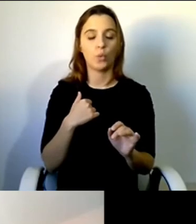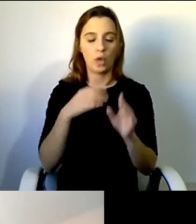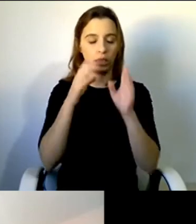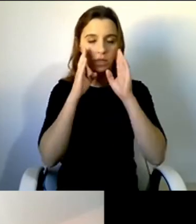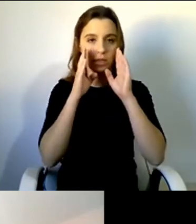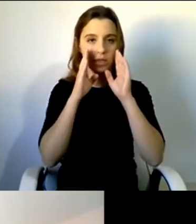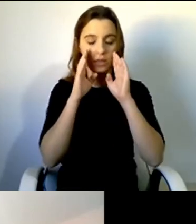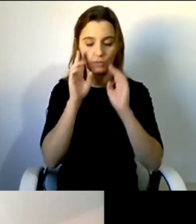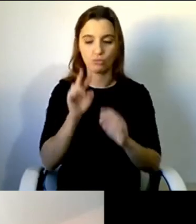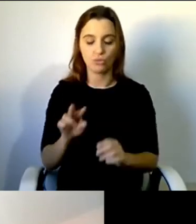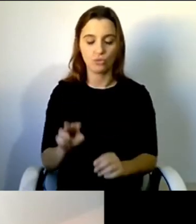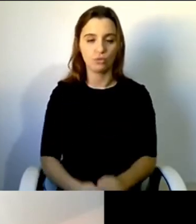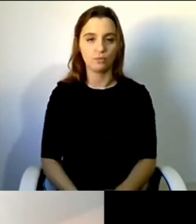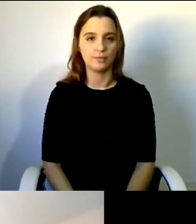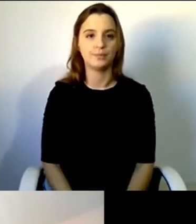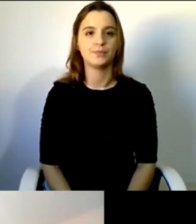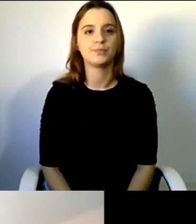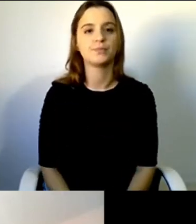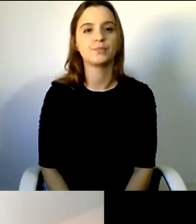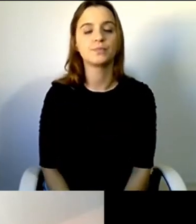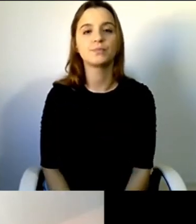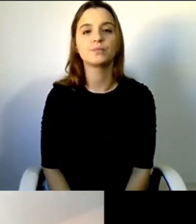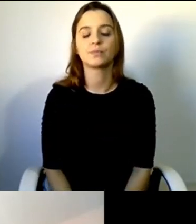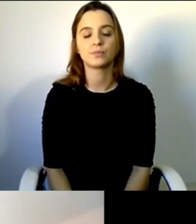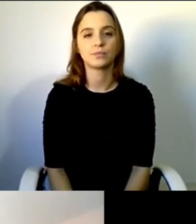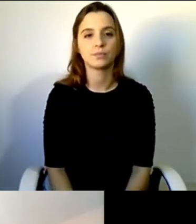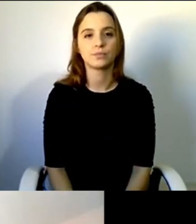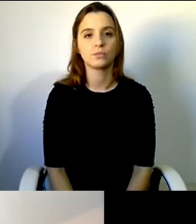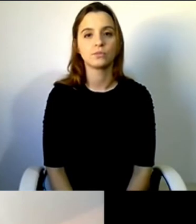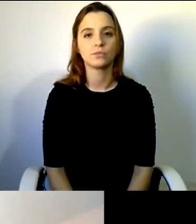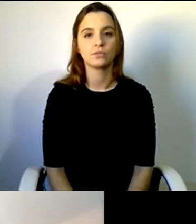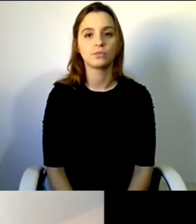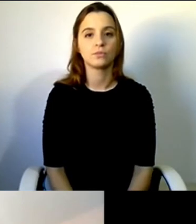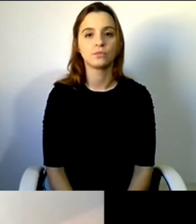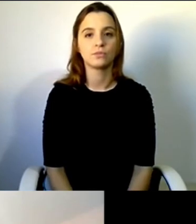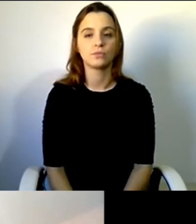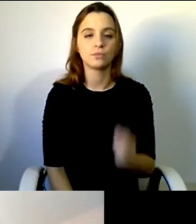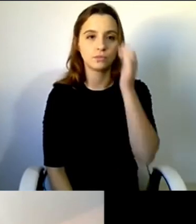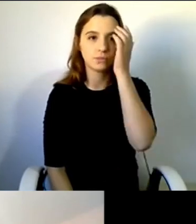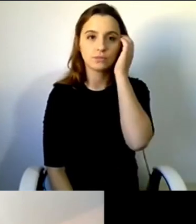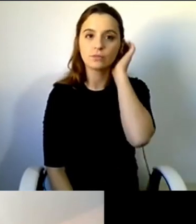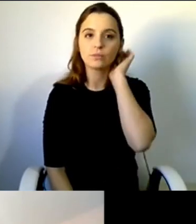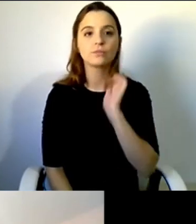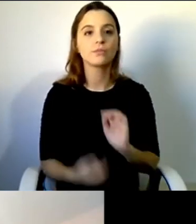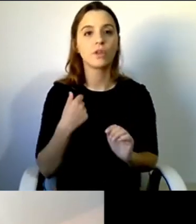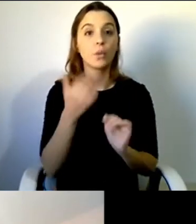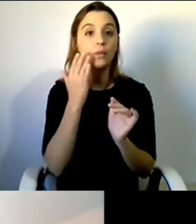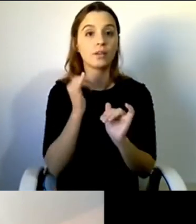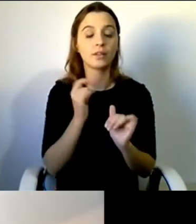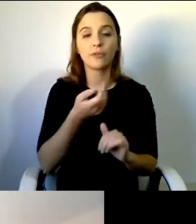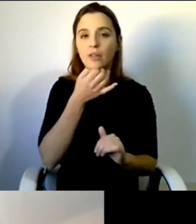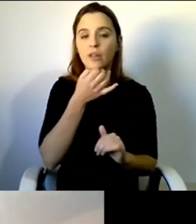it. I will try to speak slowly so that you guys